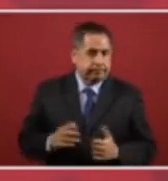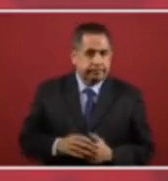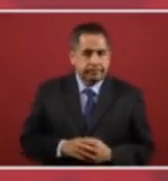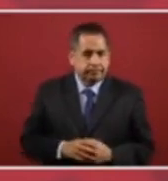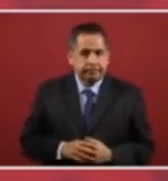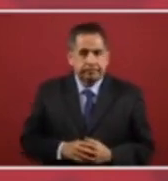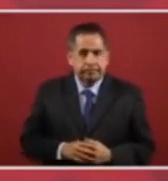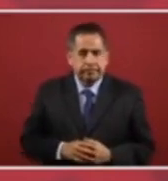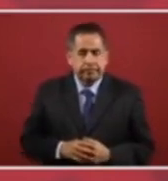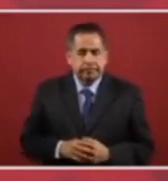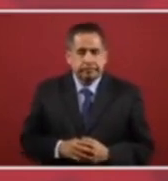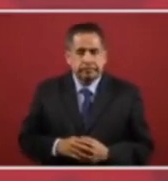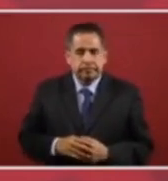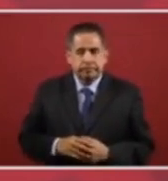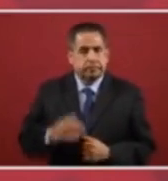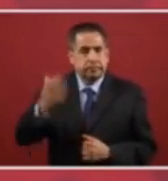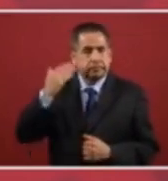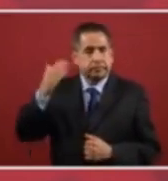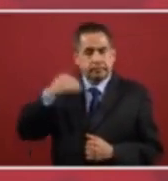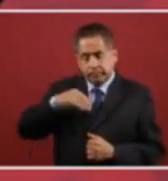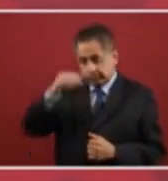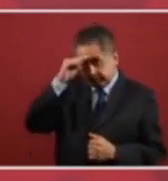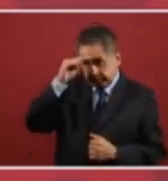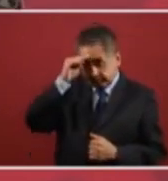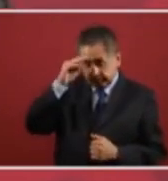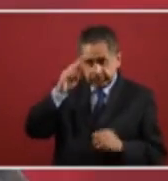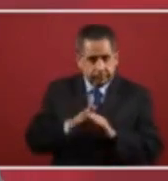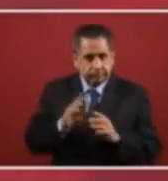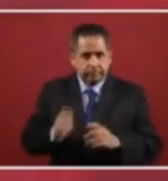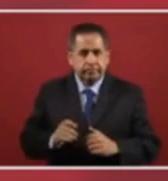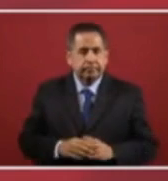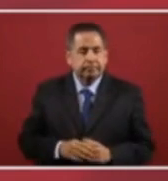Because now they thought they would